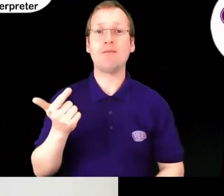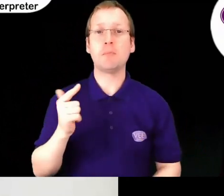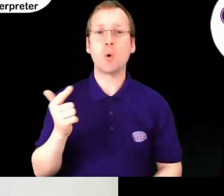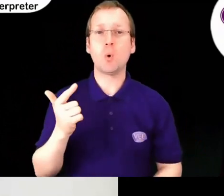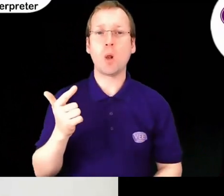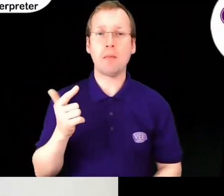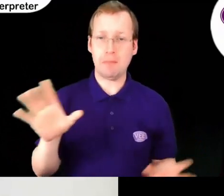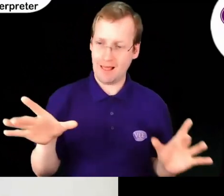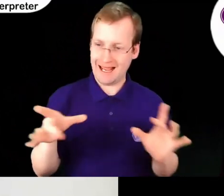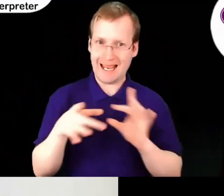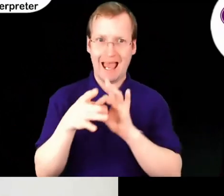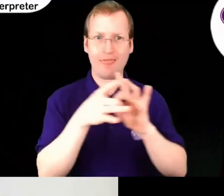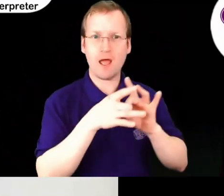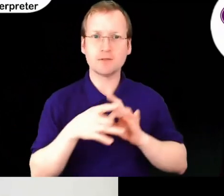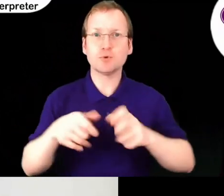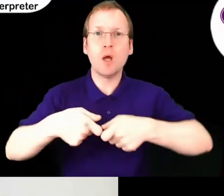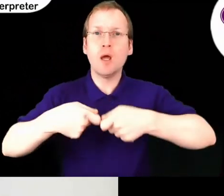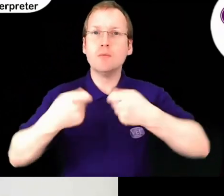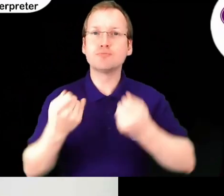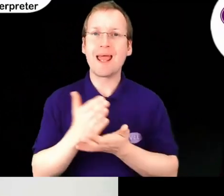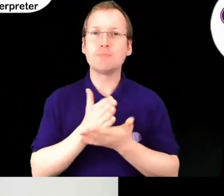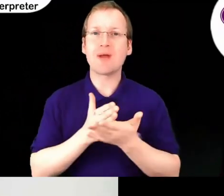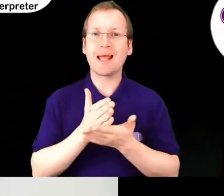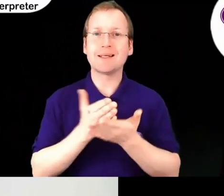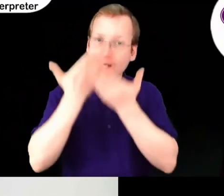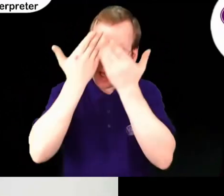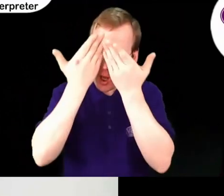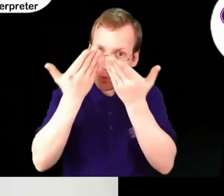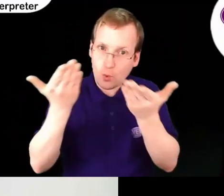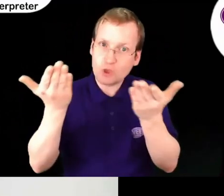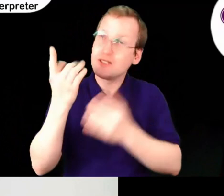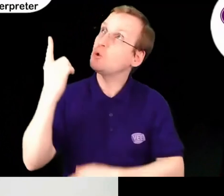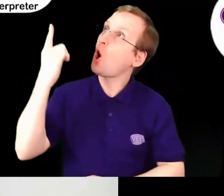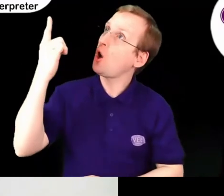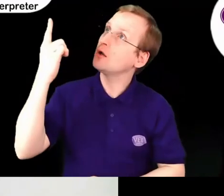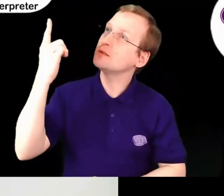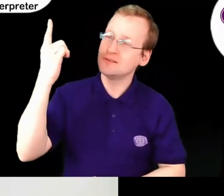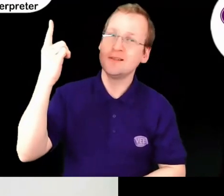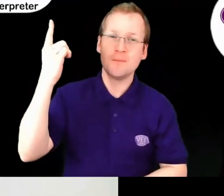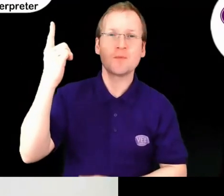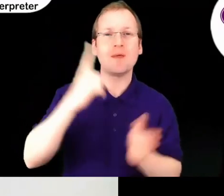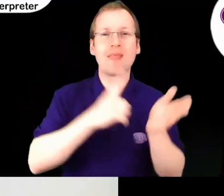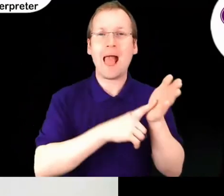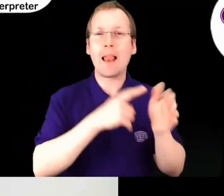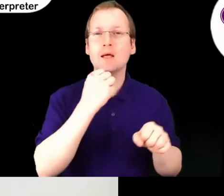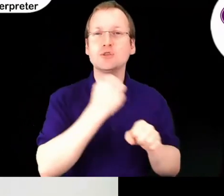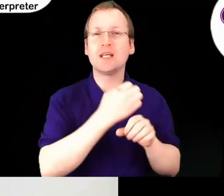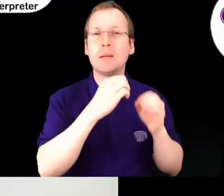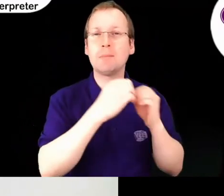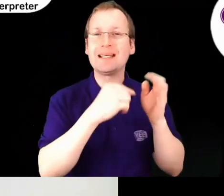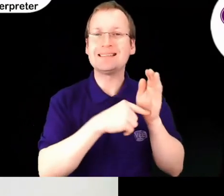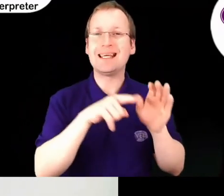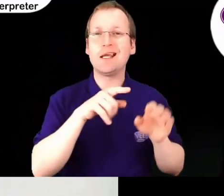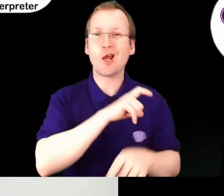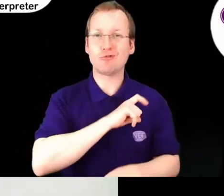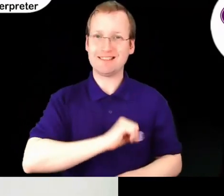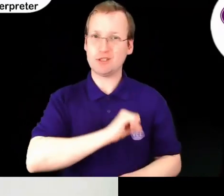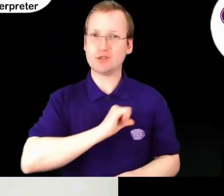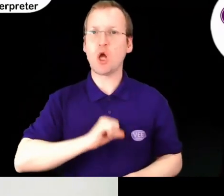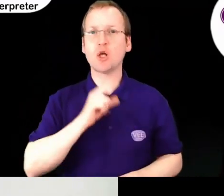gather to bake bread and worship God. There she met LGBT Christians and other groups that she calls